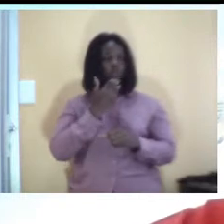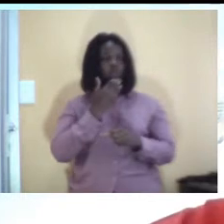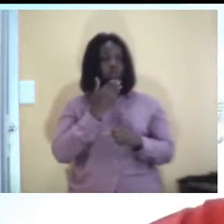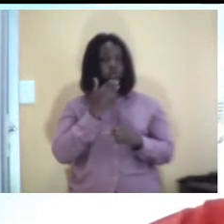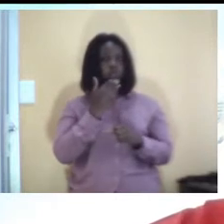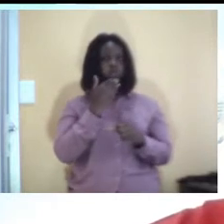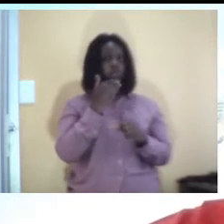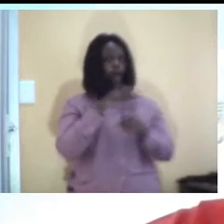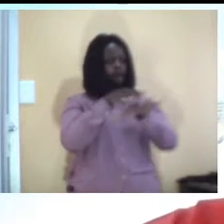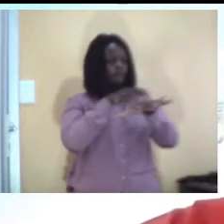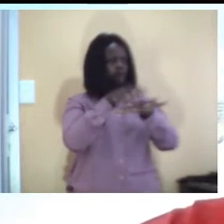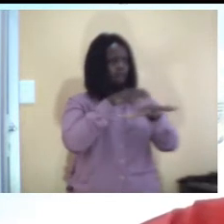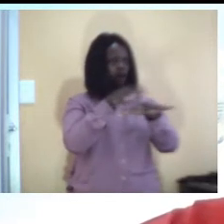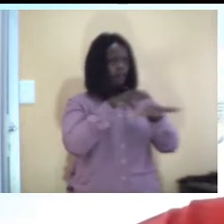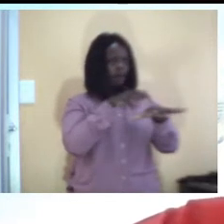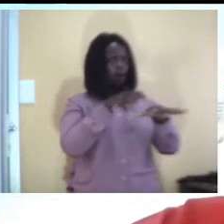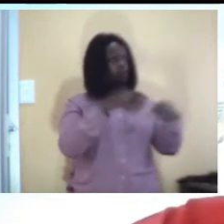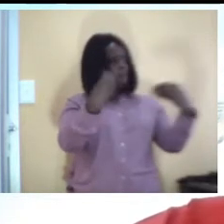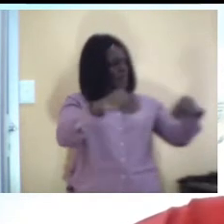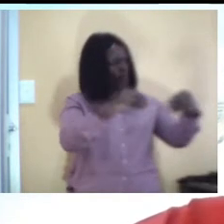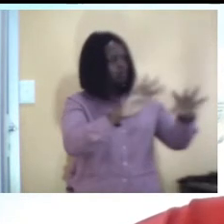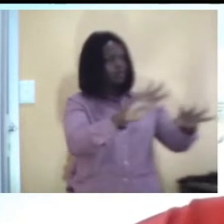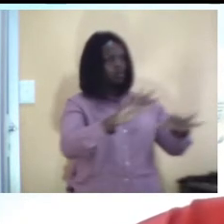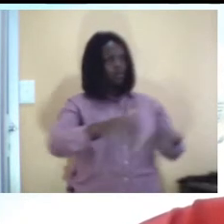of providing